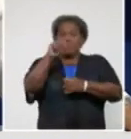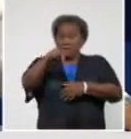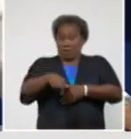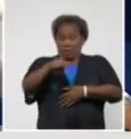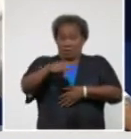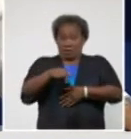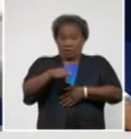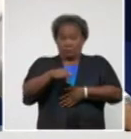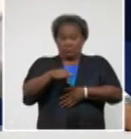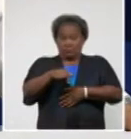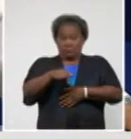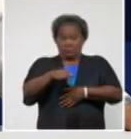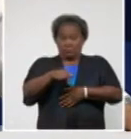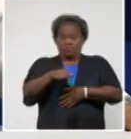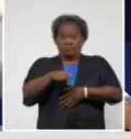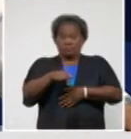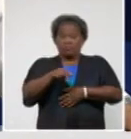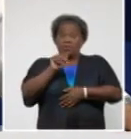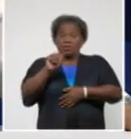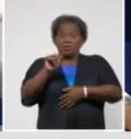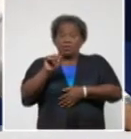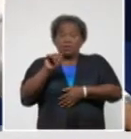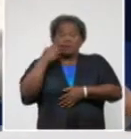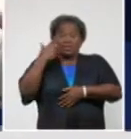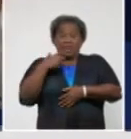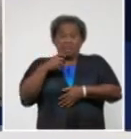been discharged from hospital.